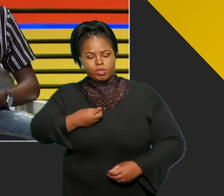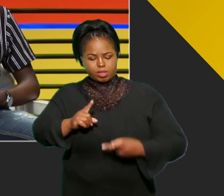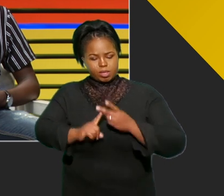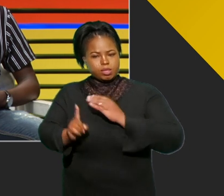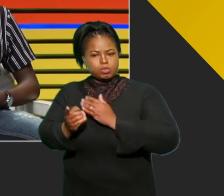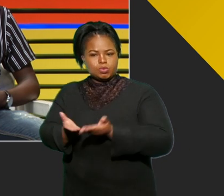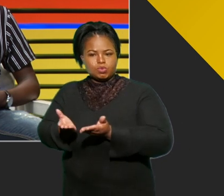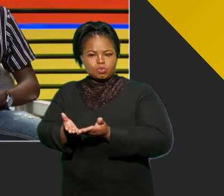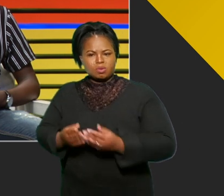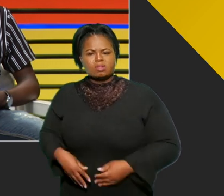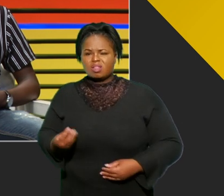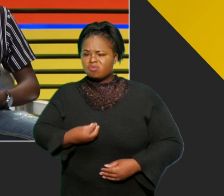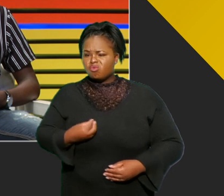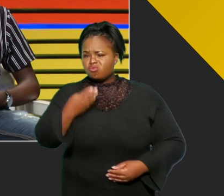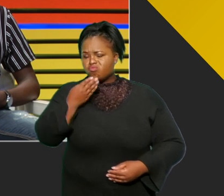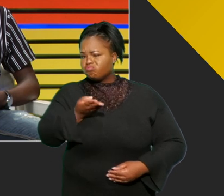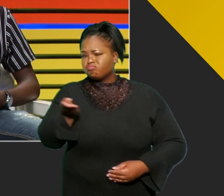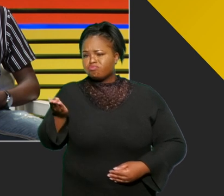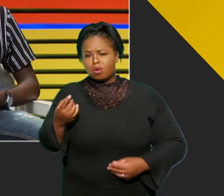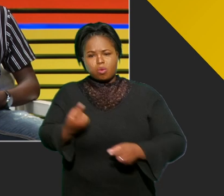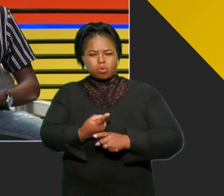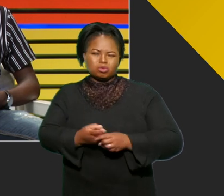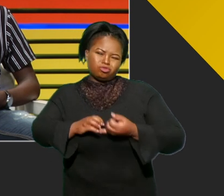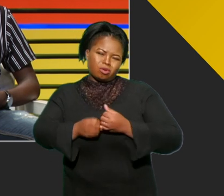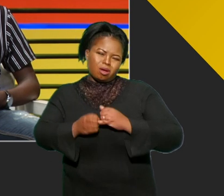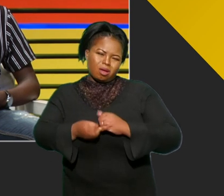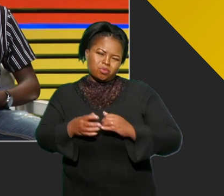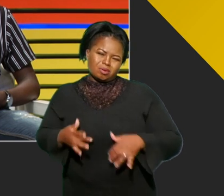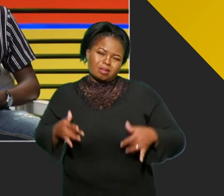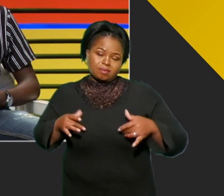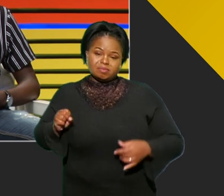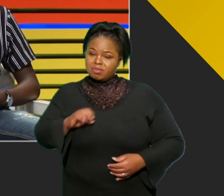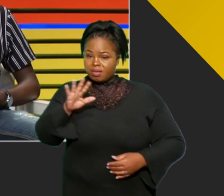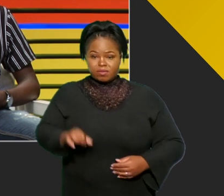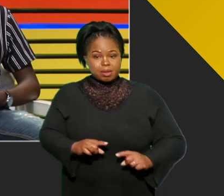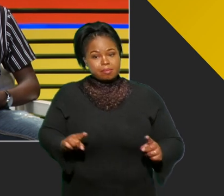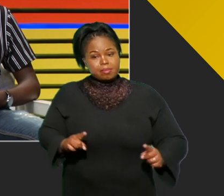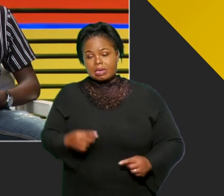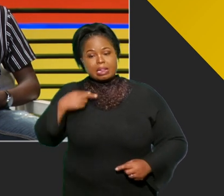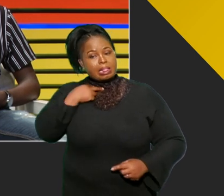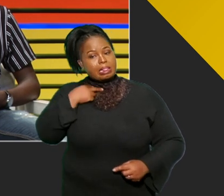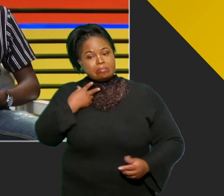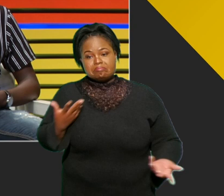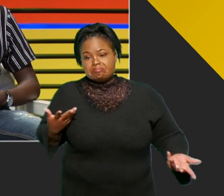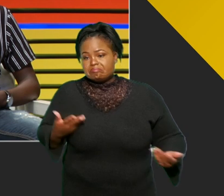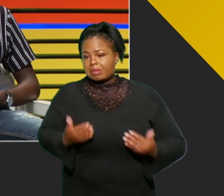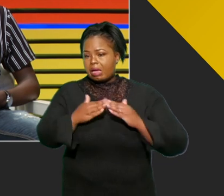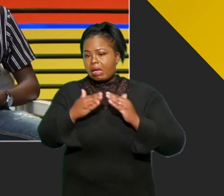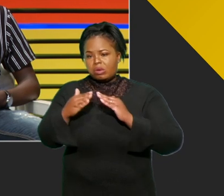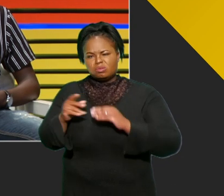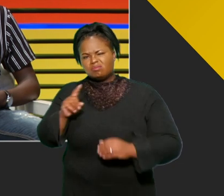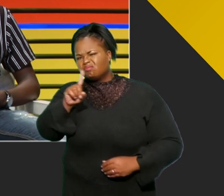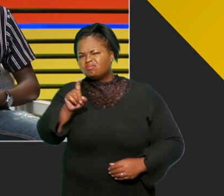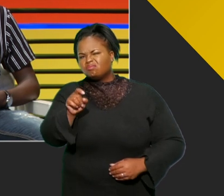and young professionals who really are just trying to zama bophelo mo South Africa, but ba dikira ba sina dintlo. So re go botsa tsana le gone go